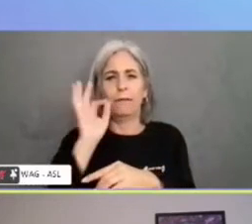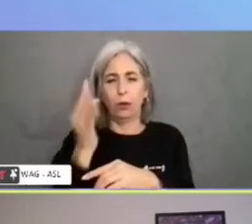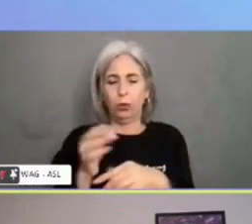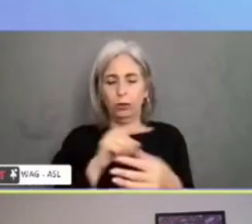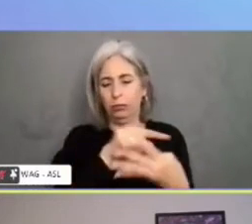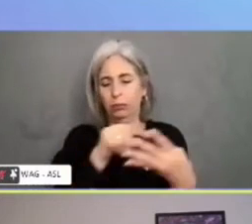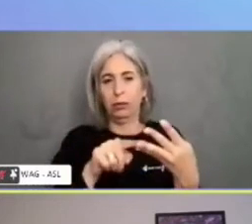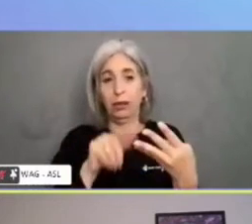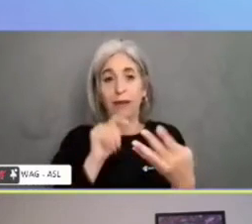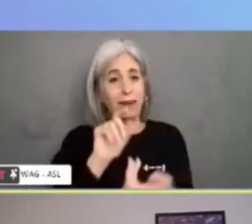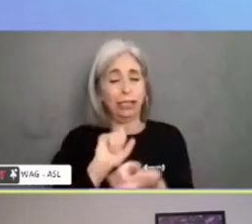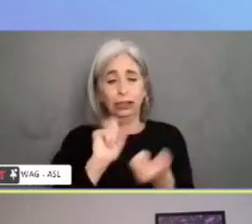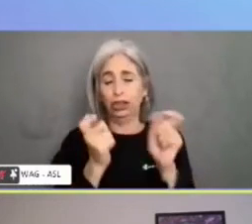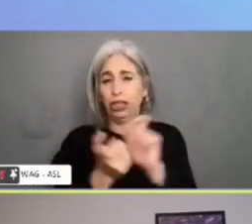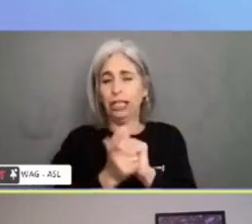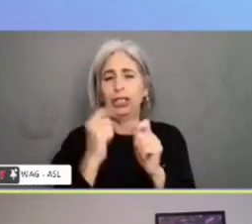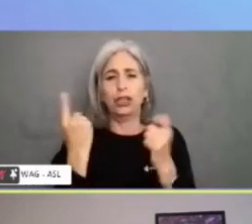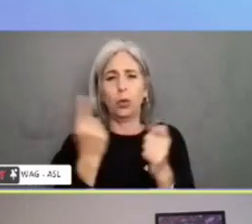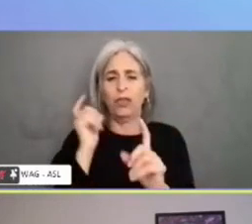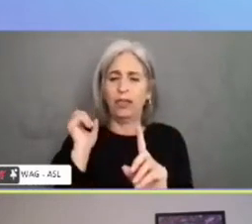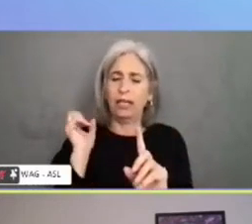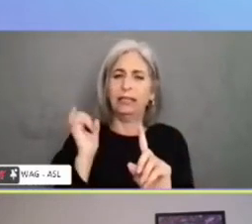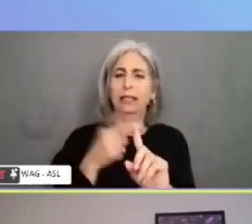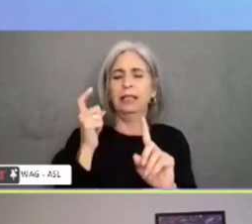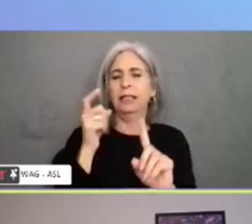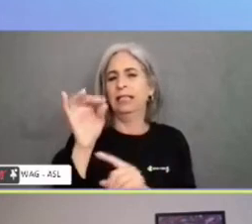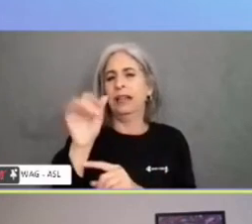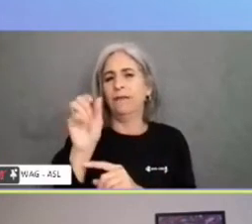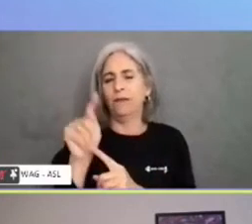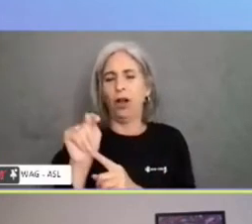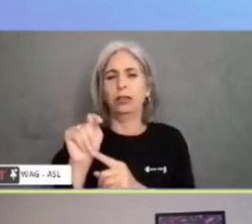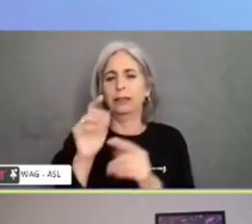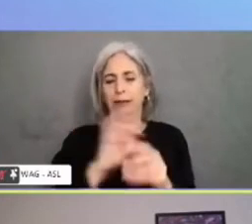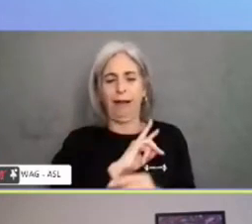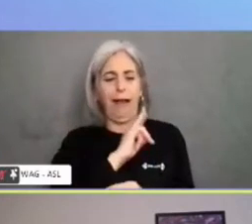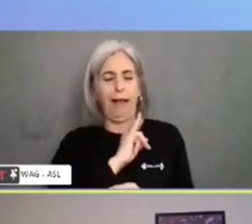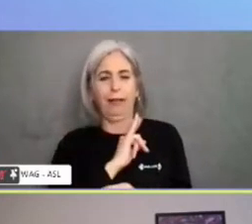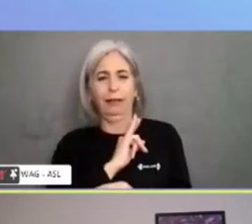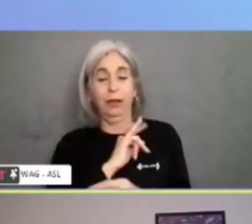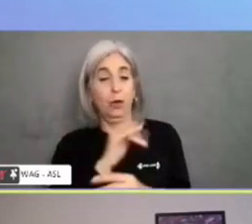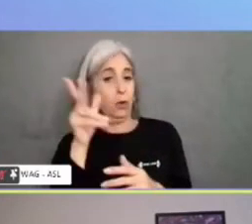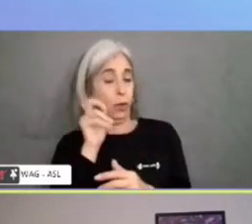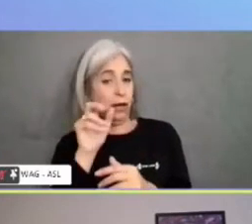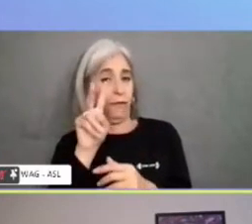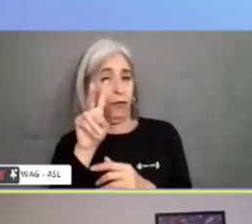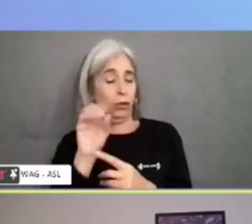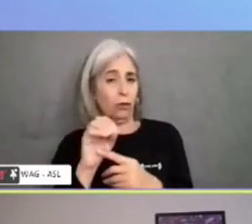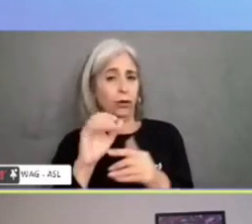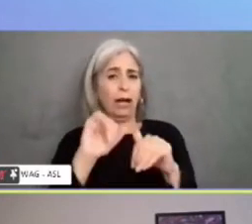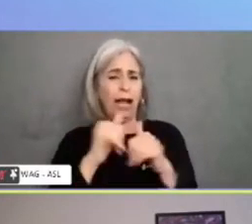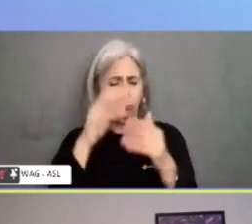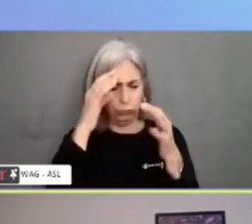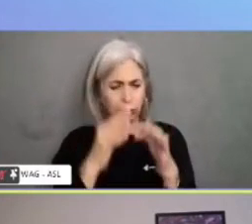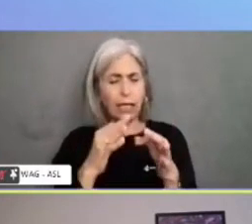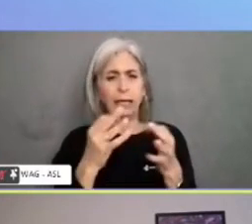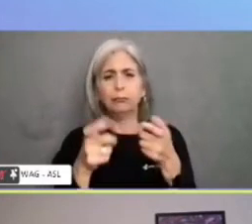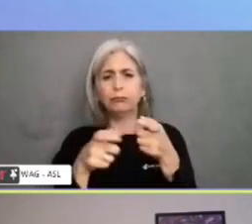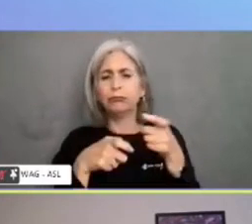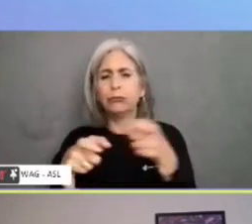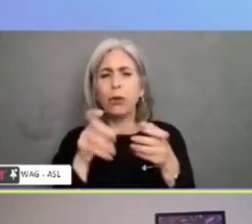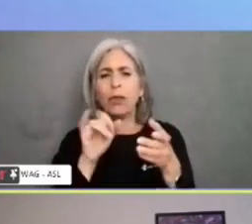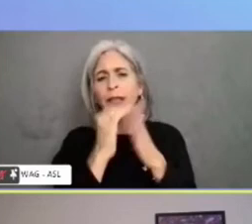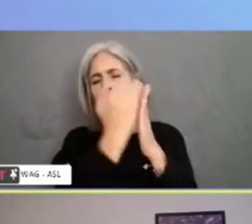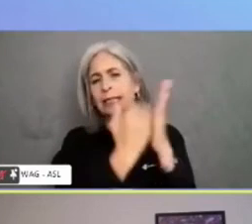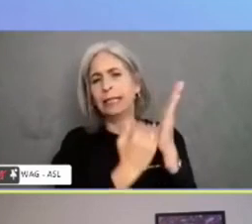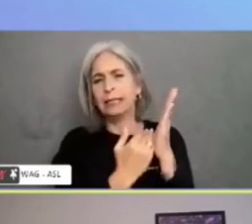styles, so it's just using the default styles. And we're going to hear real quickly how VoiceOver decides to handle this list.